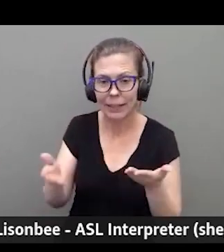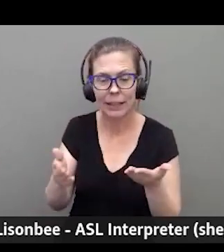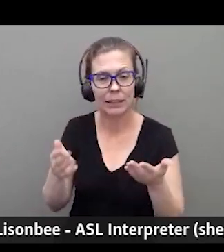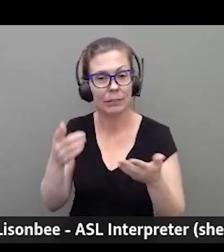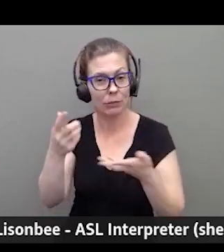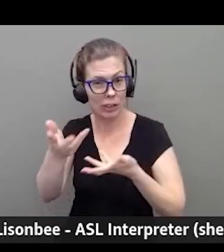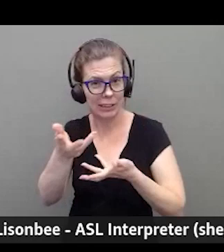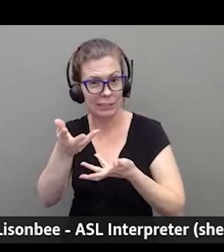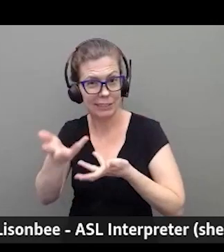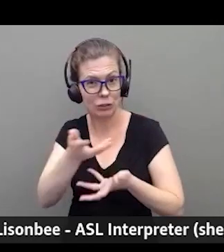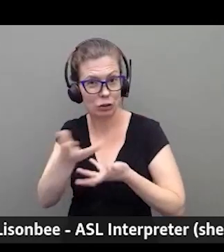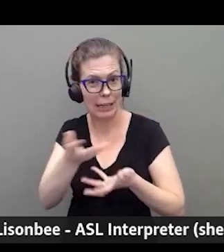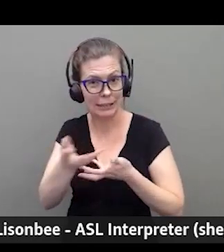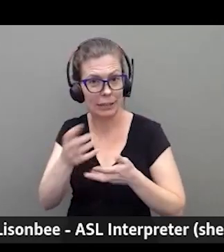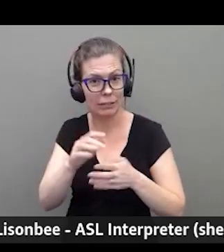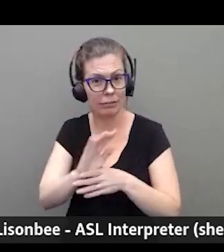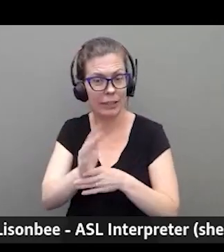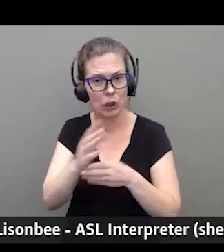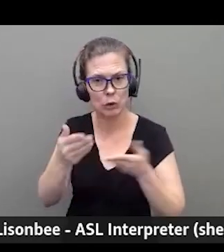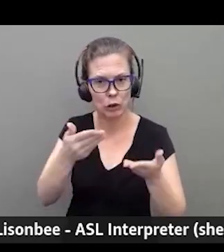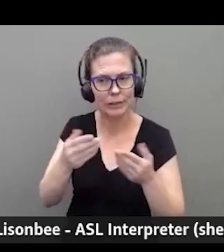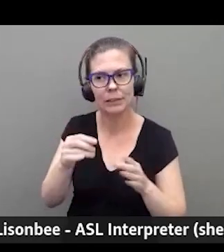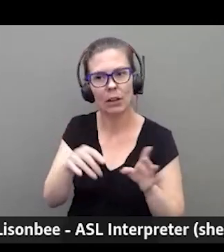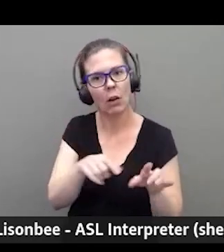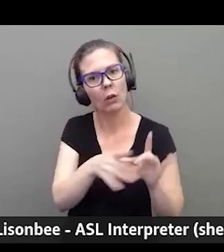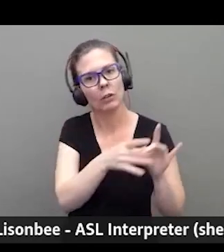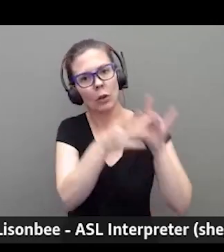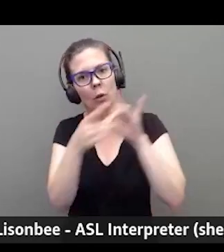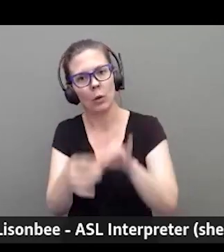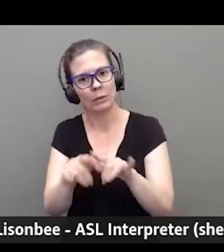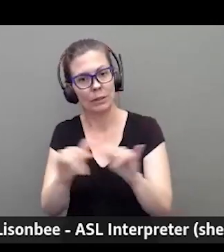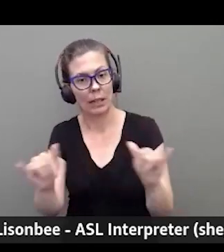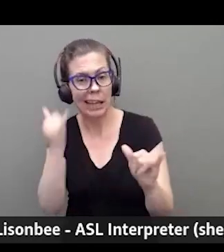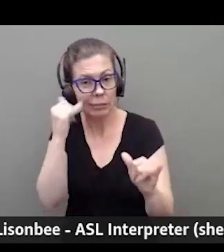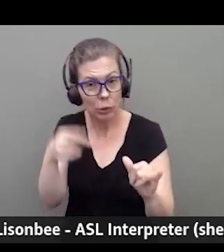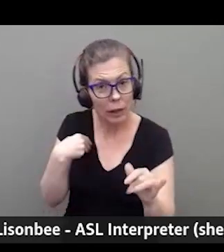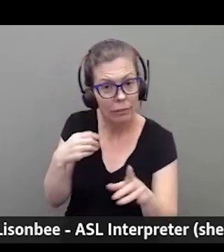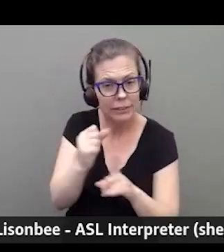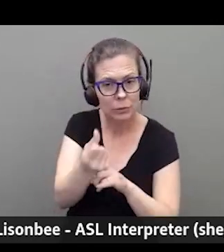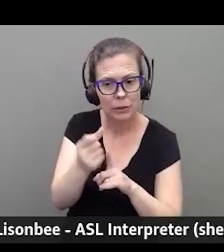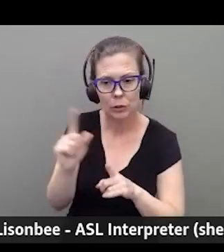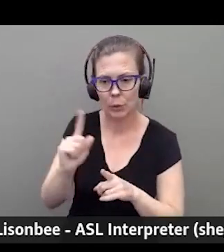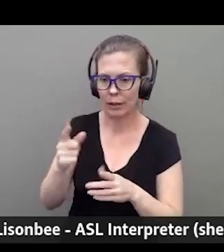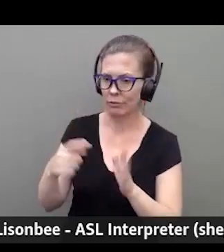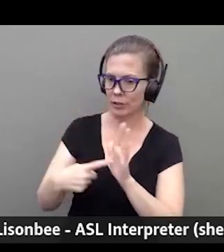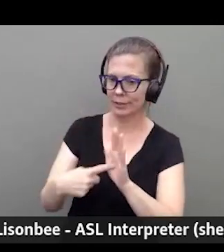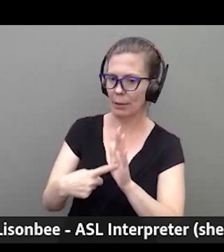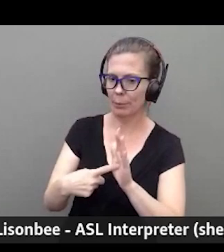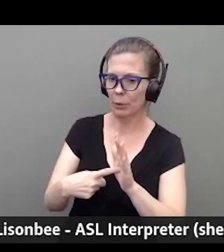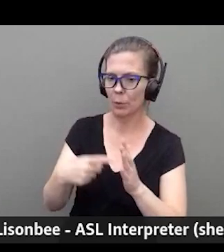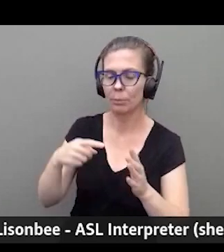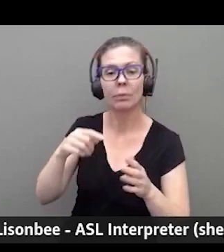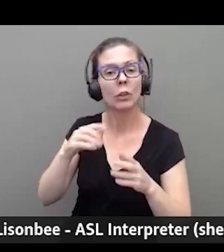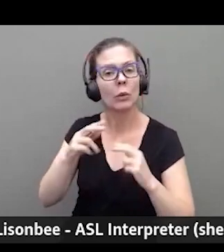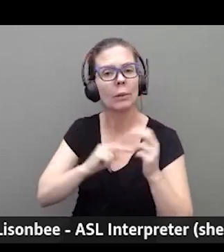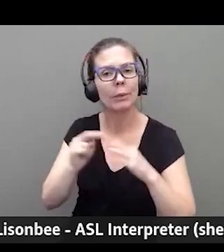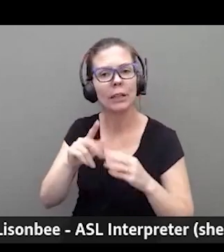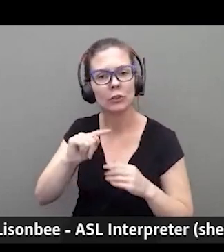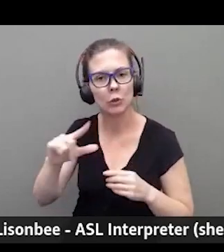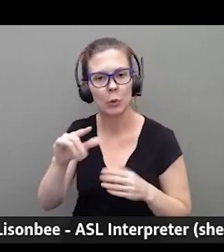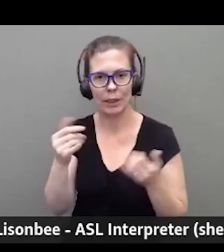Interactive Video Service is that it also works in conjunction. If you have a use case where, for example, you wanted to build a tool like we're